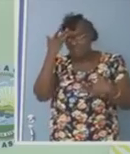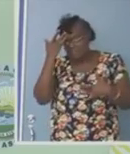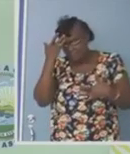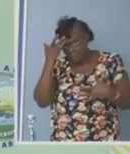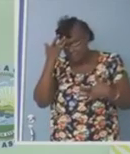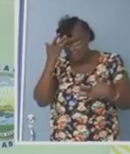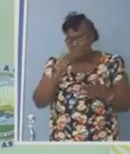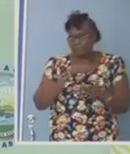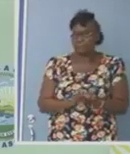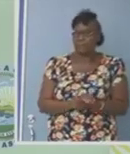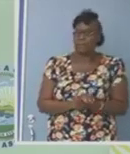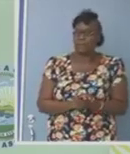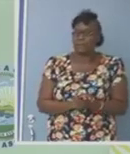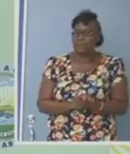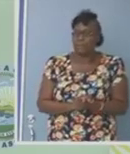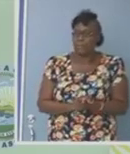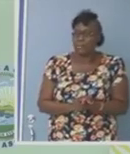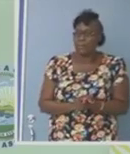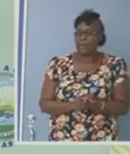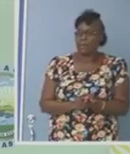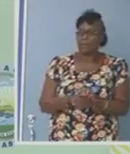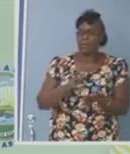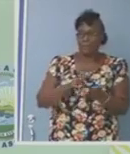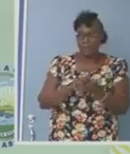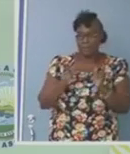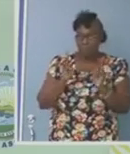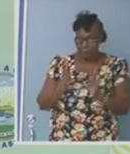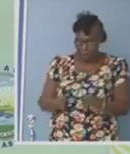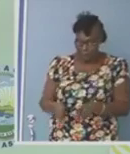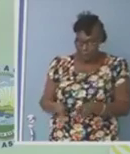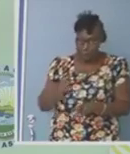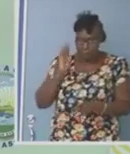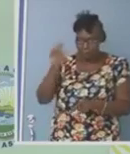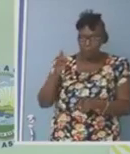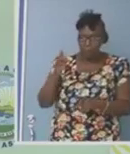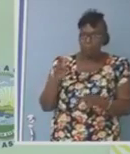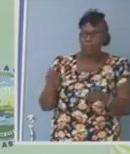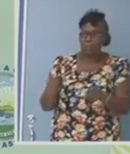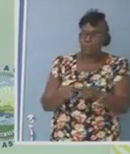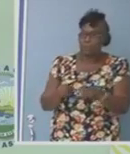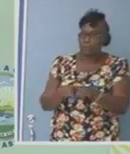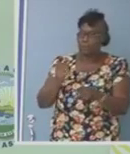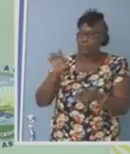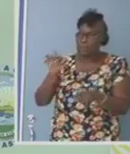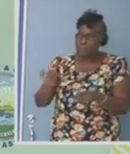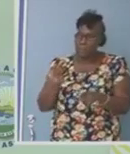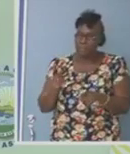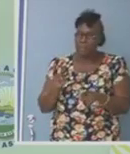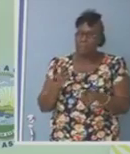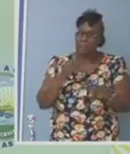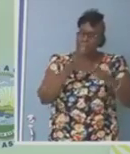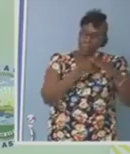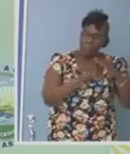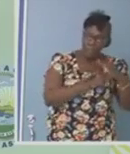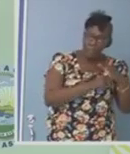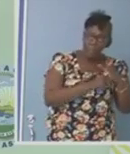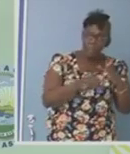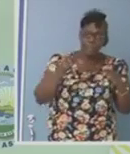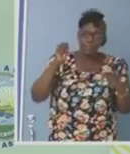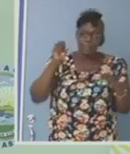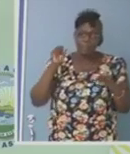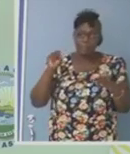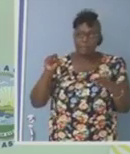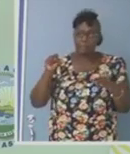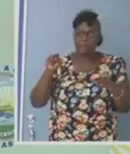is positive and ill, that individual will also be taken into isolation at the Scarborough